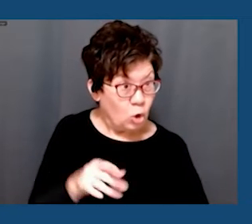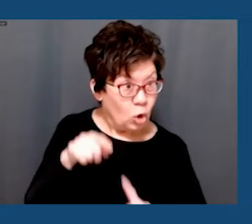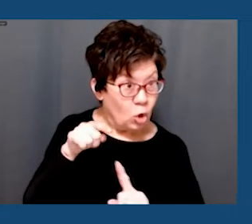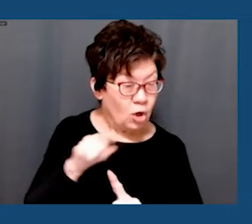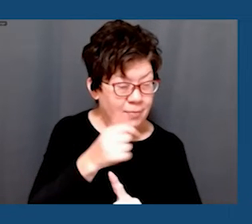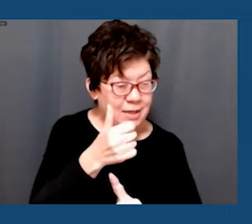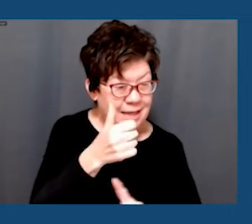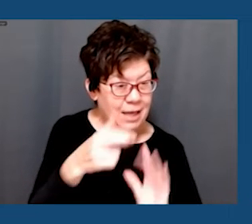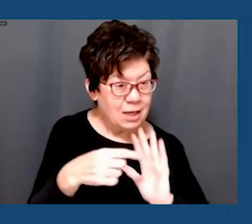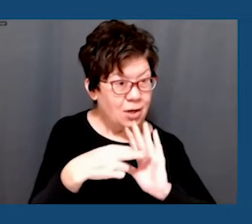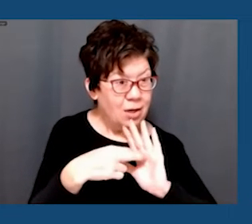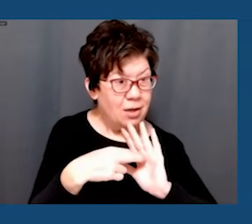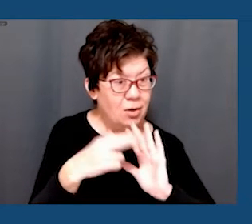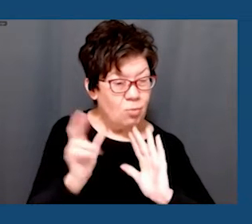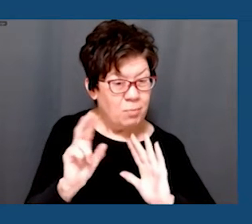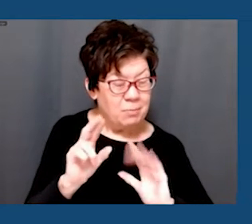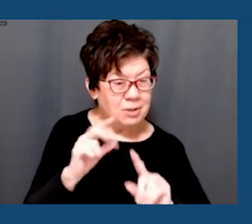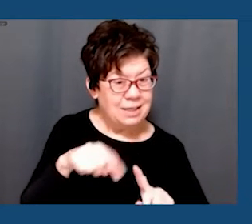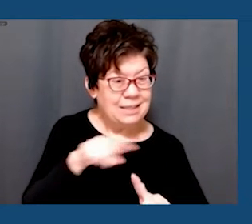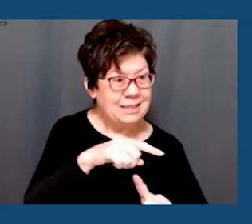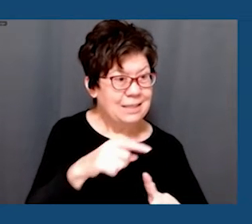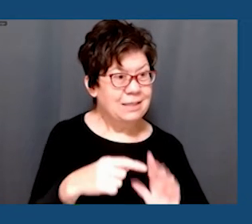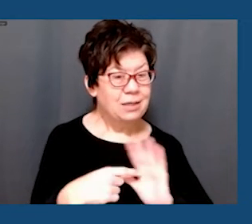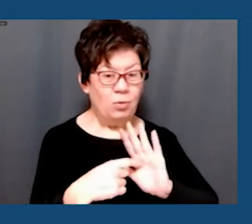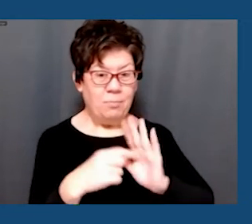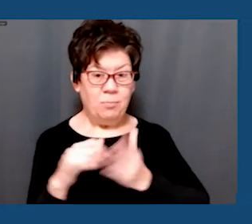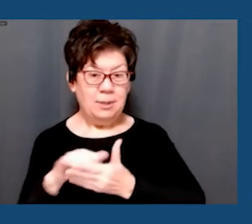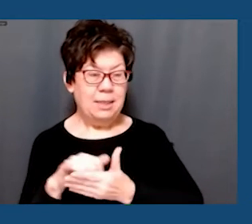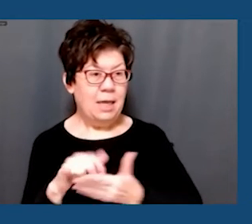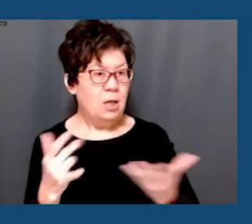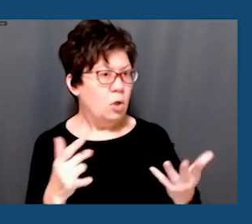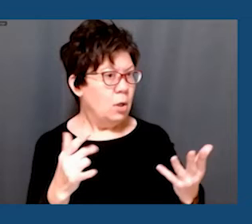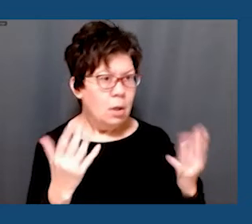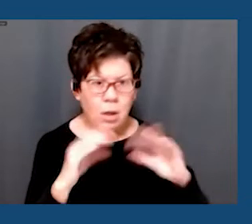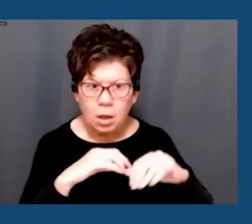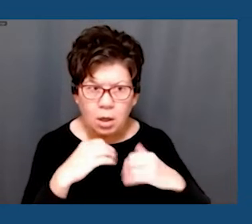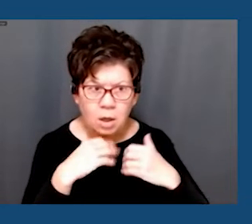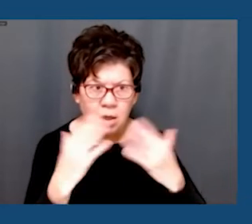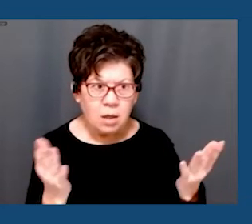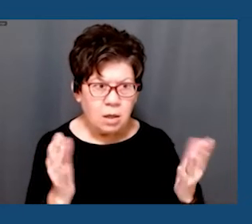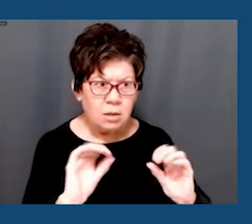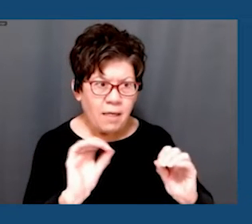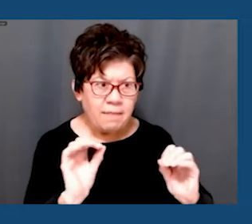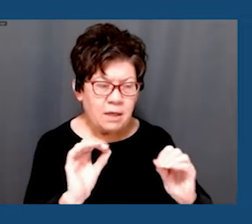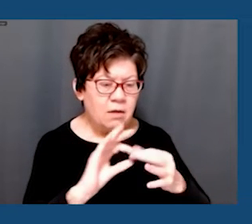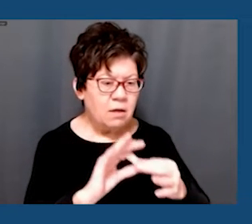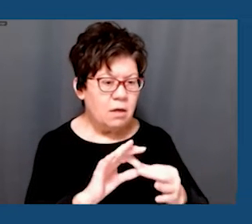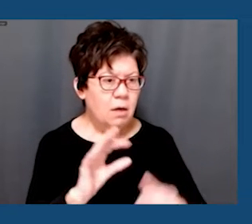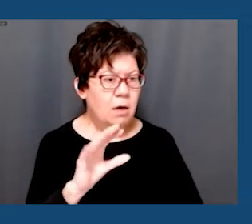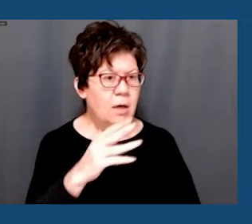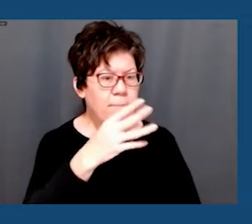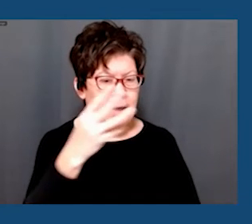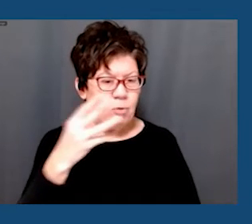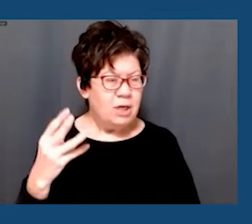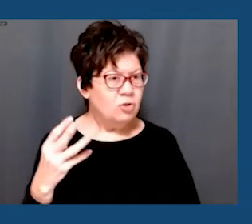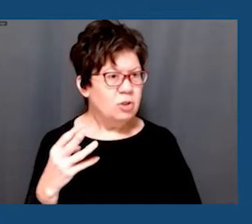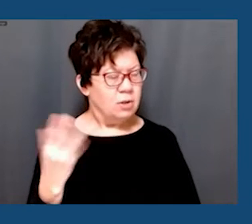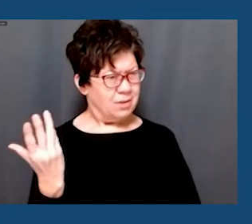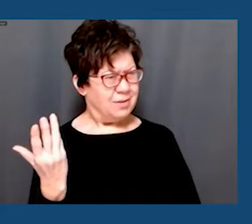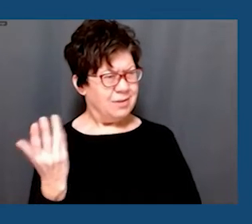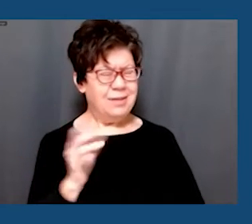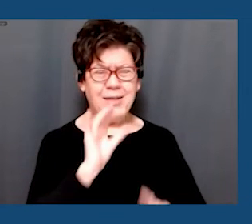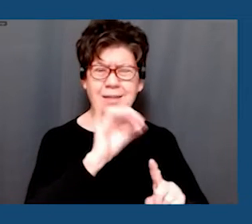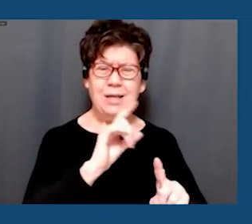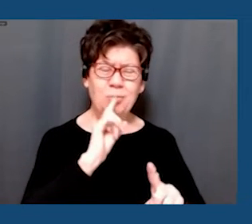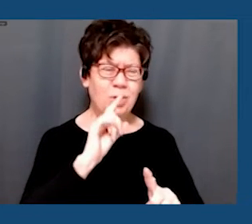who represent the state of New York to do anything about immigration and the migration problem, which is creating enormous challenges for us.